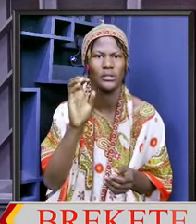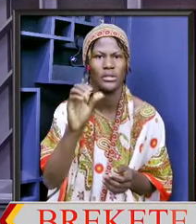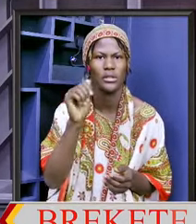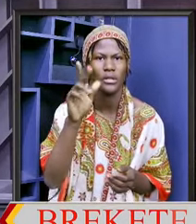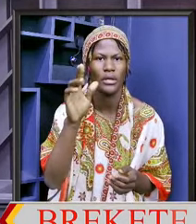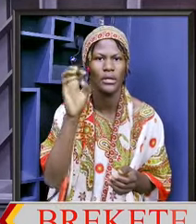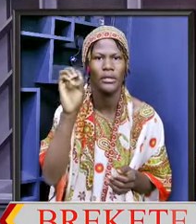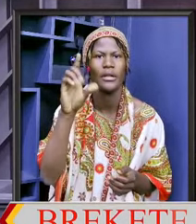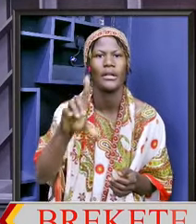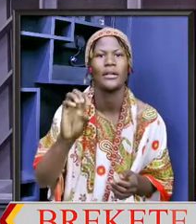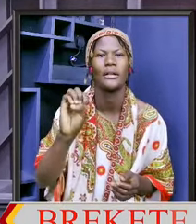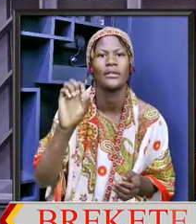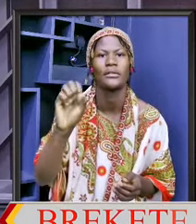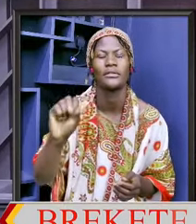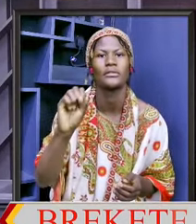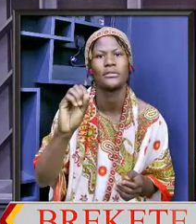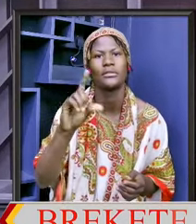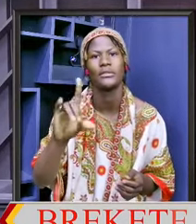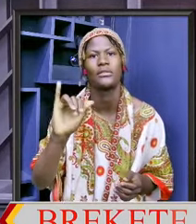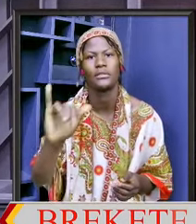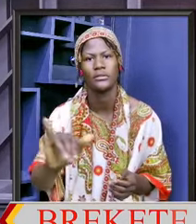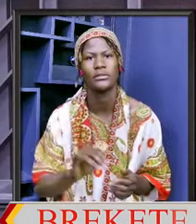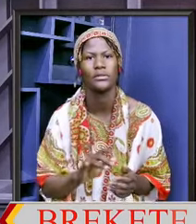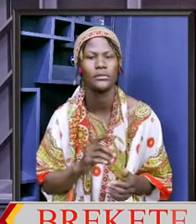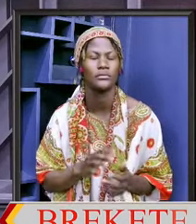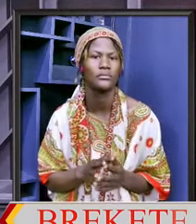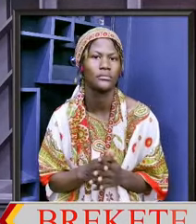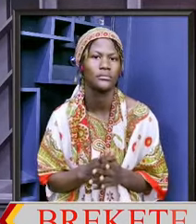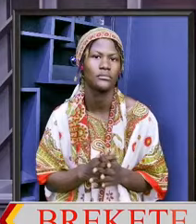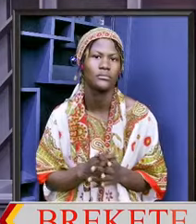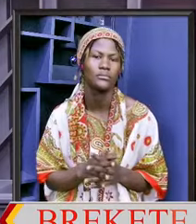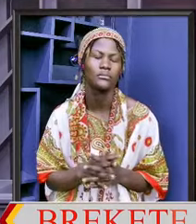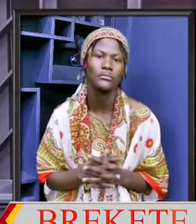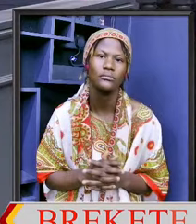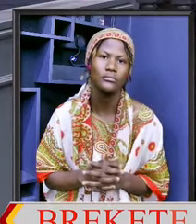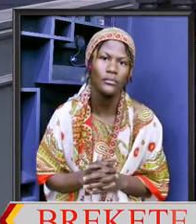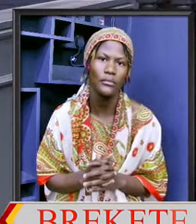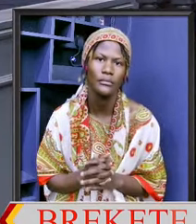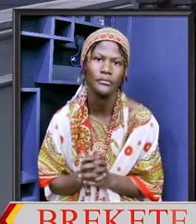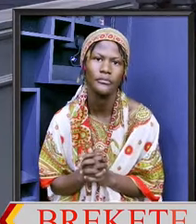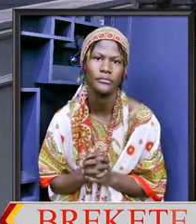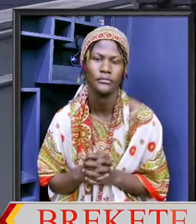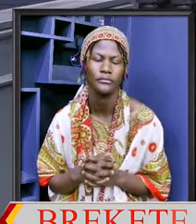Especially this time. Any kidnap, everybody they take up serious.